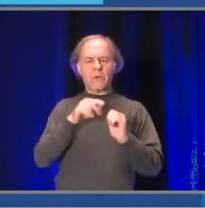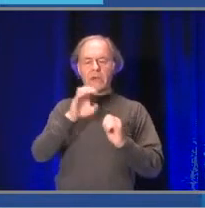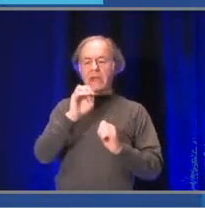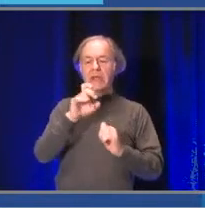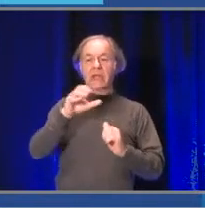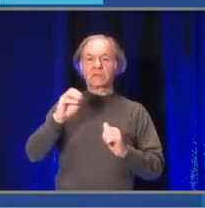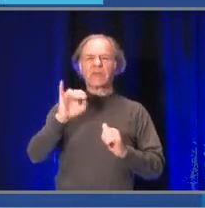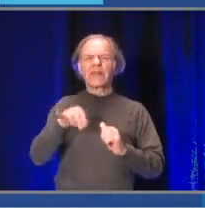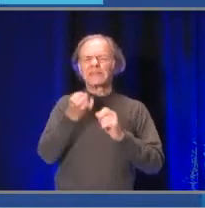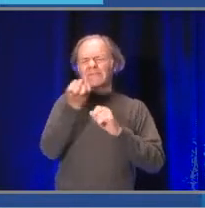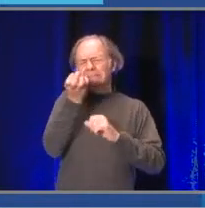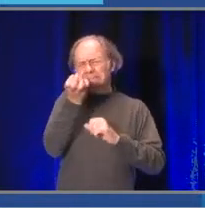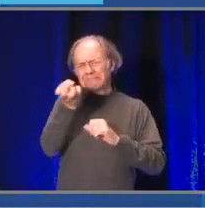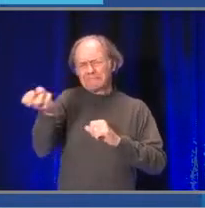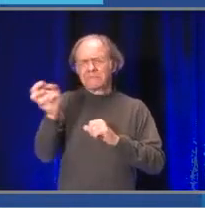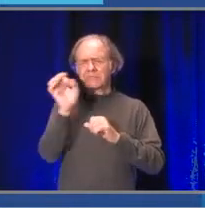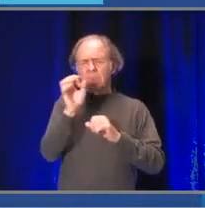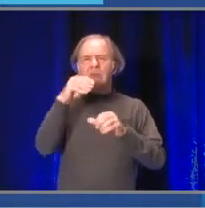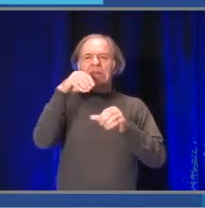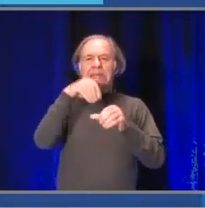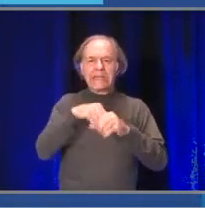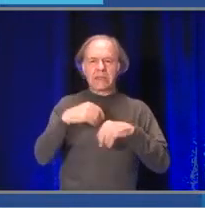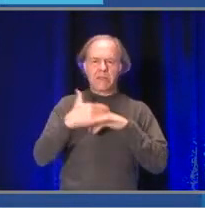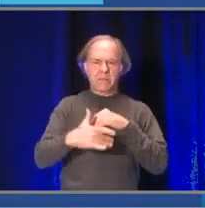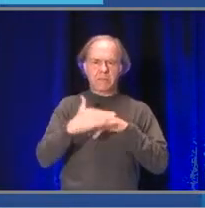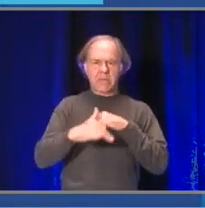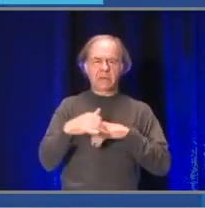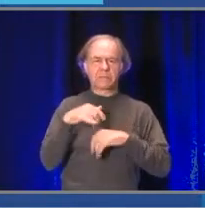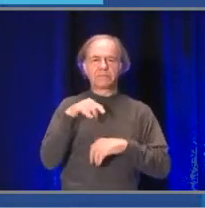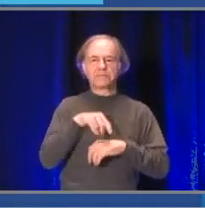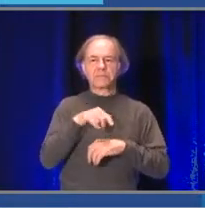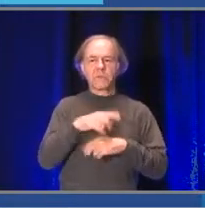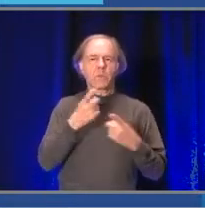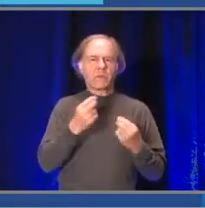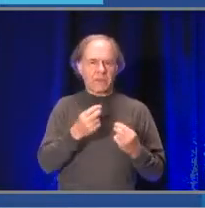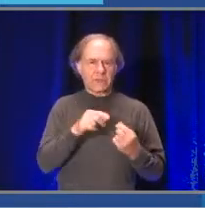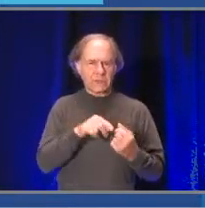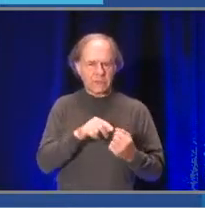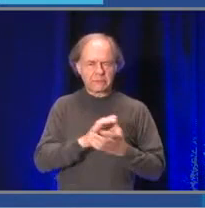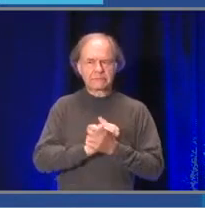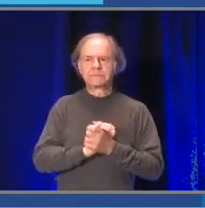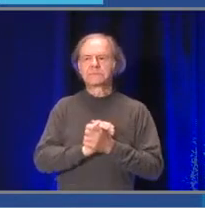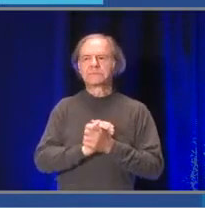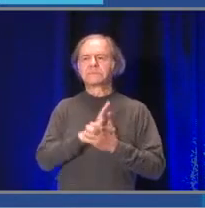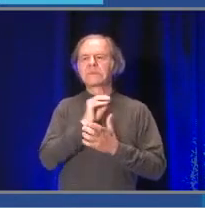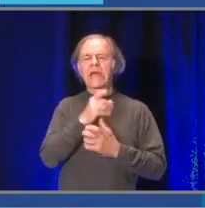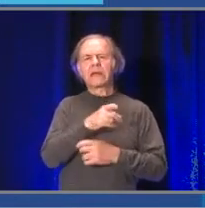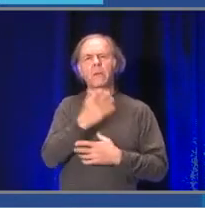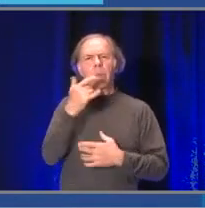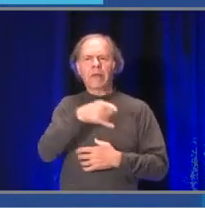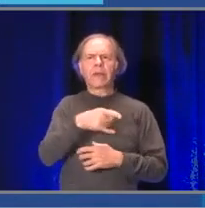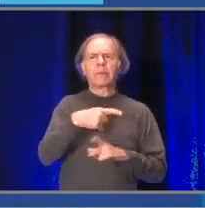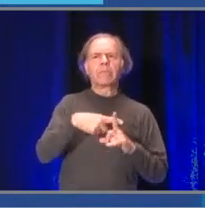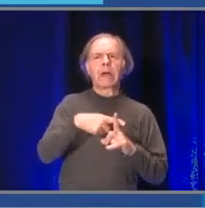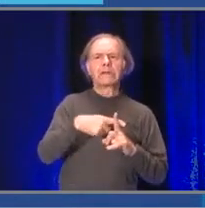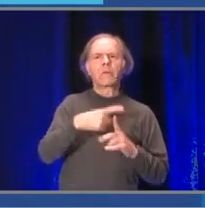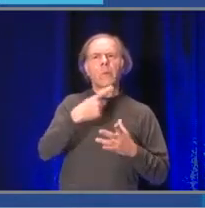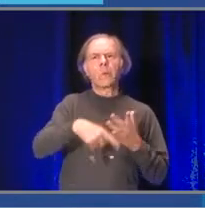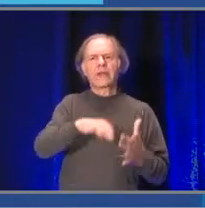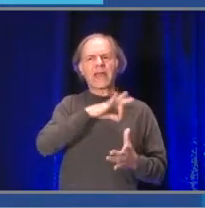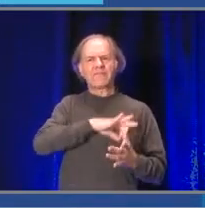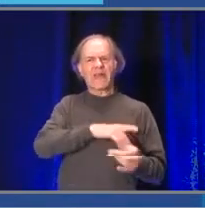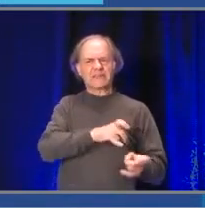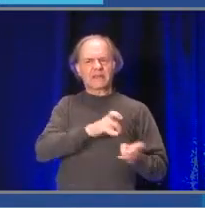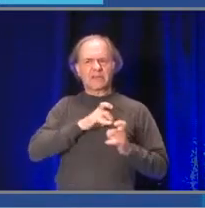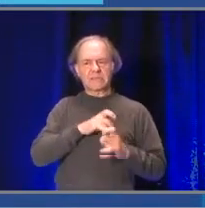are nanoparticles that are found in the blood, do and what advantage they can provide. So